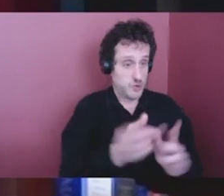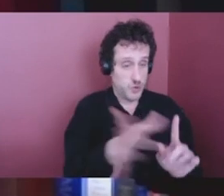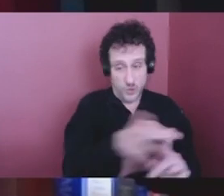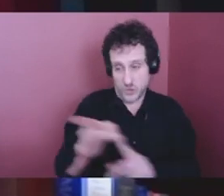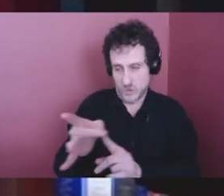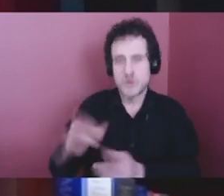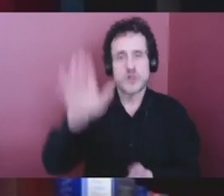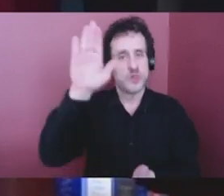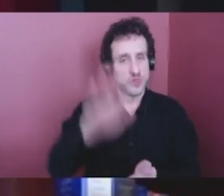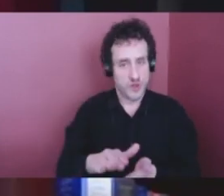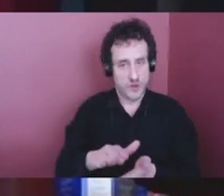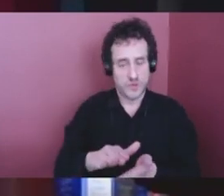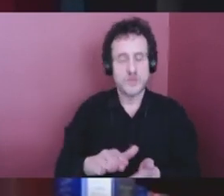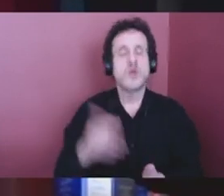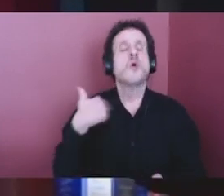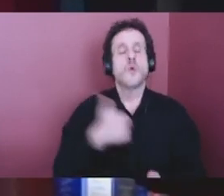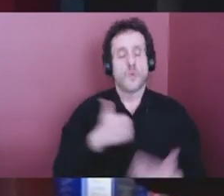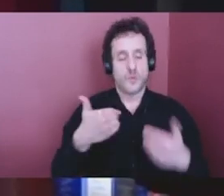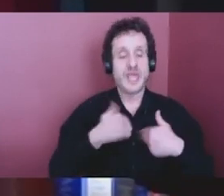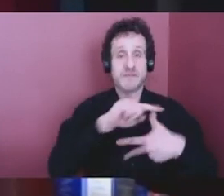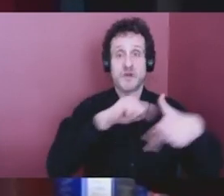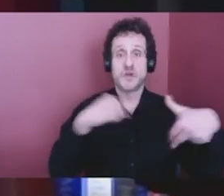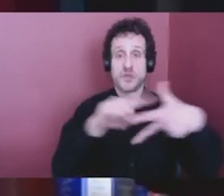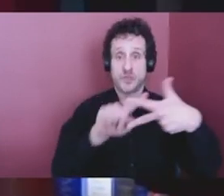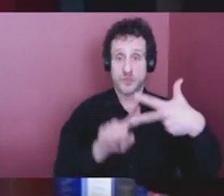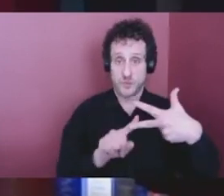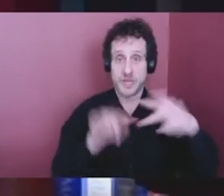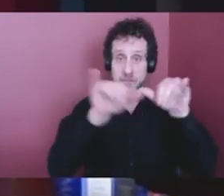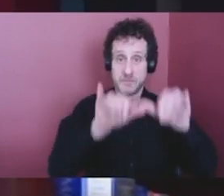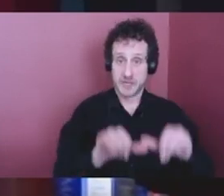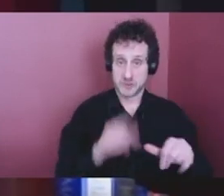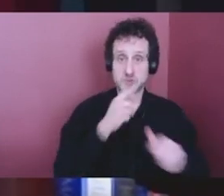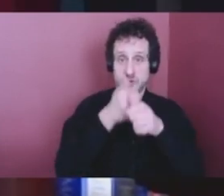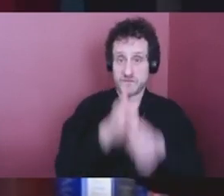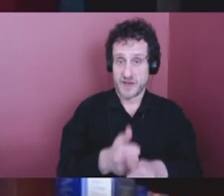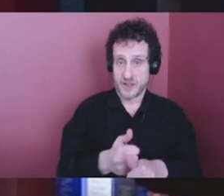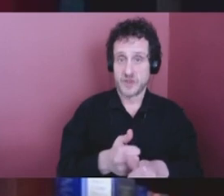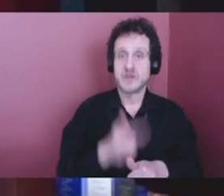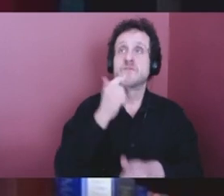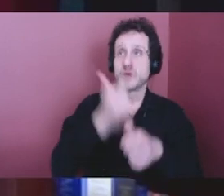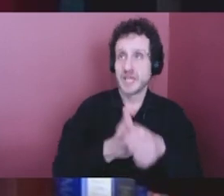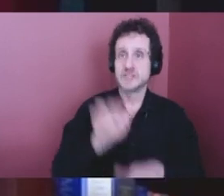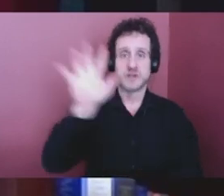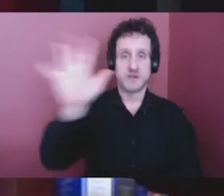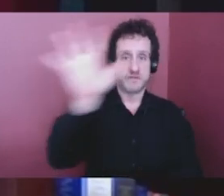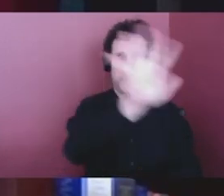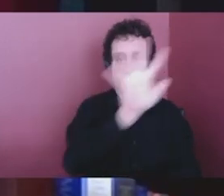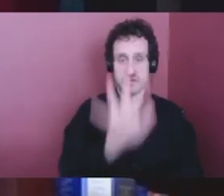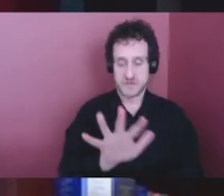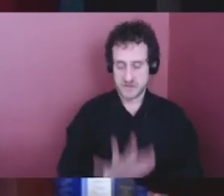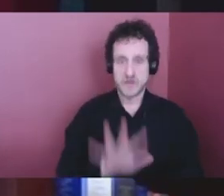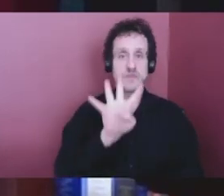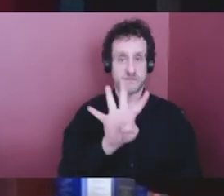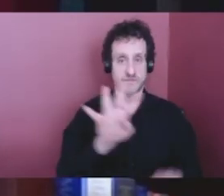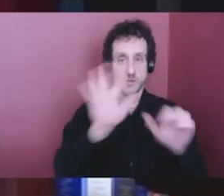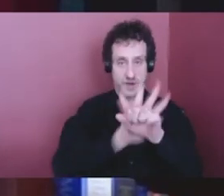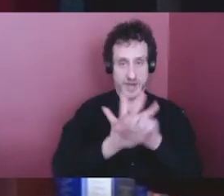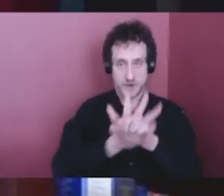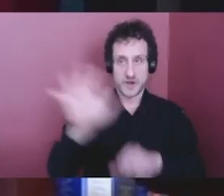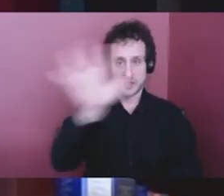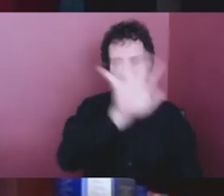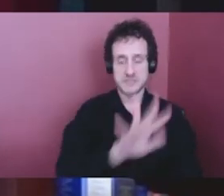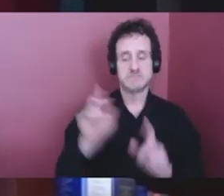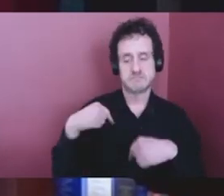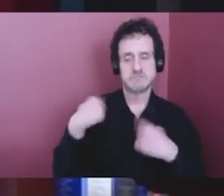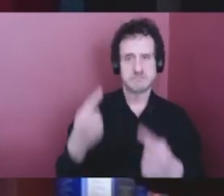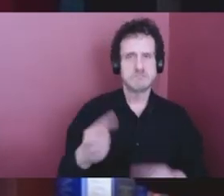reopening metrics, and I want to review how each of our 4 regions are faring since May 1st. Thus far, all